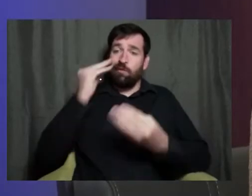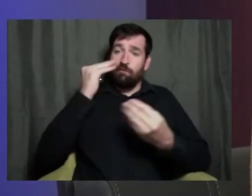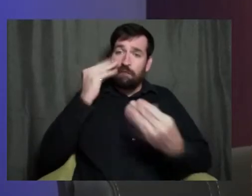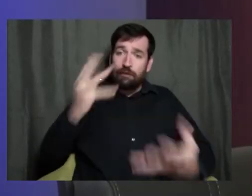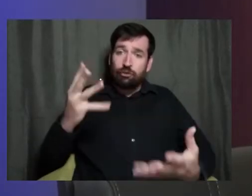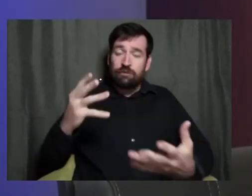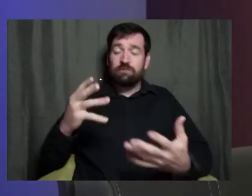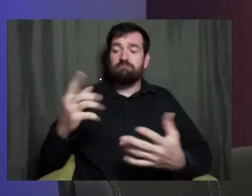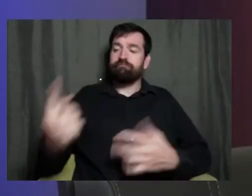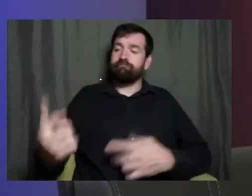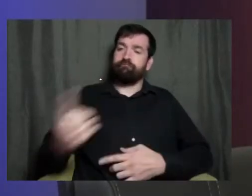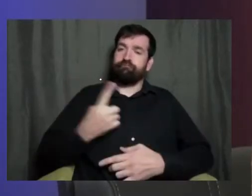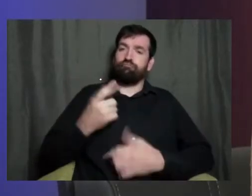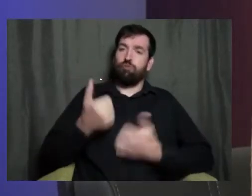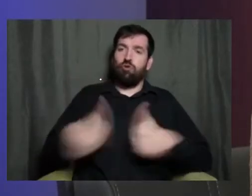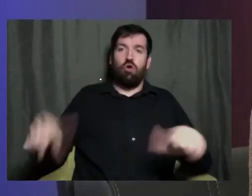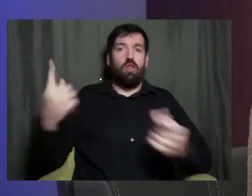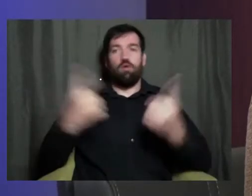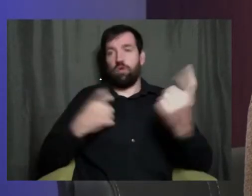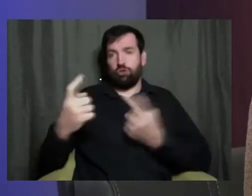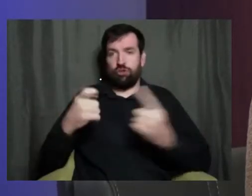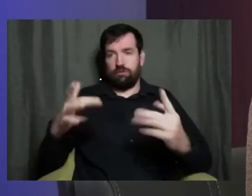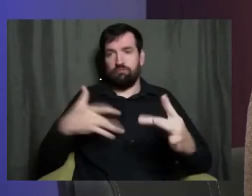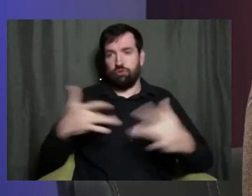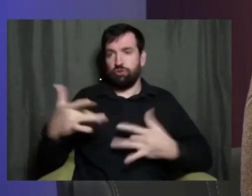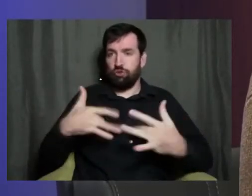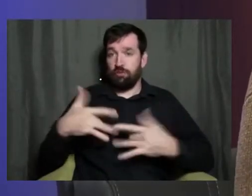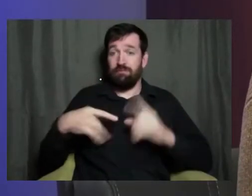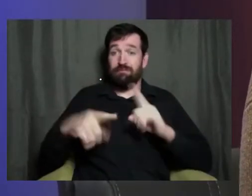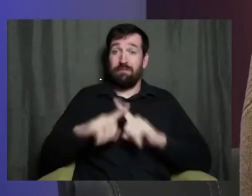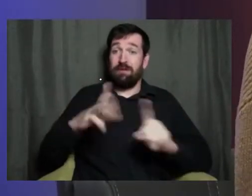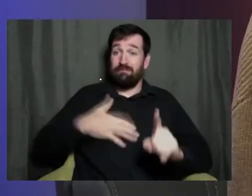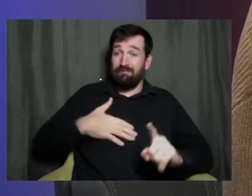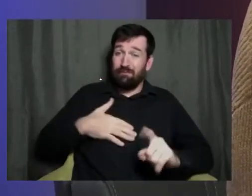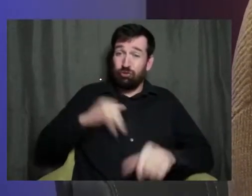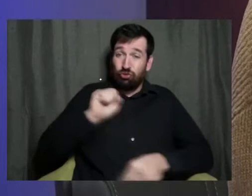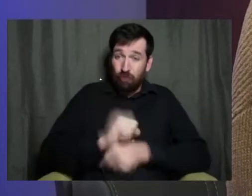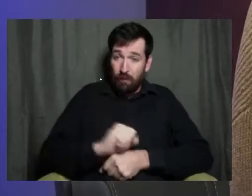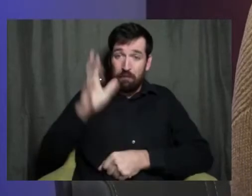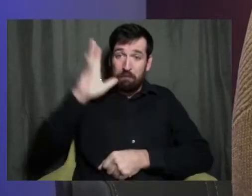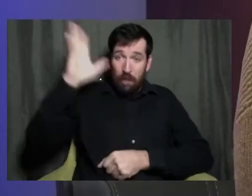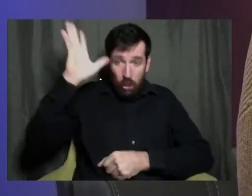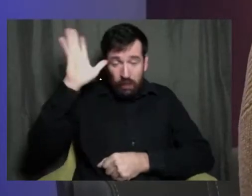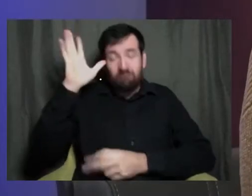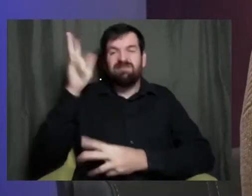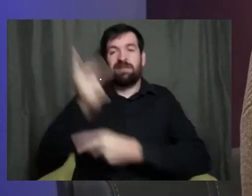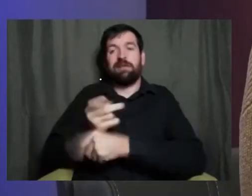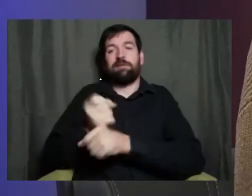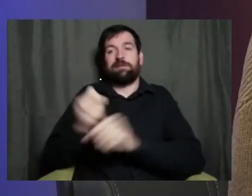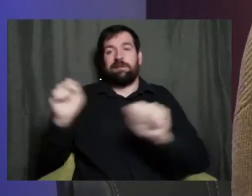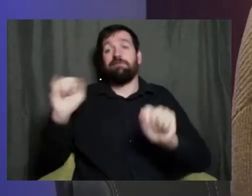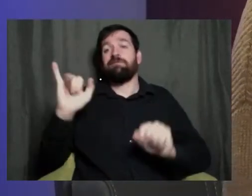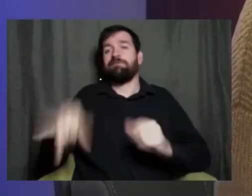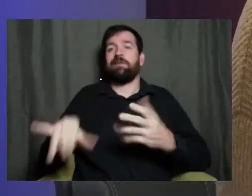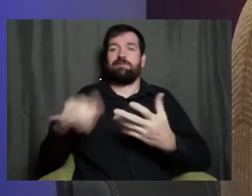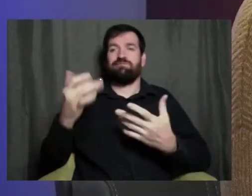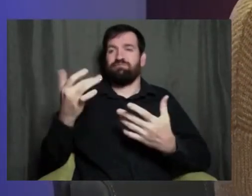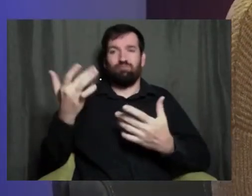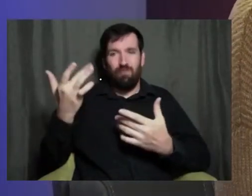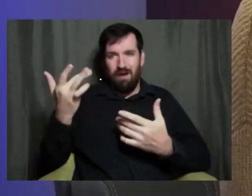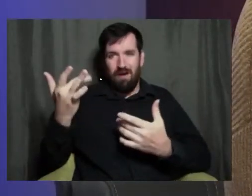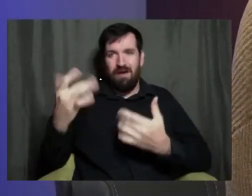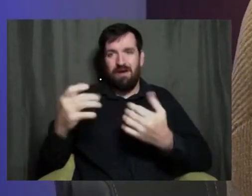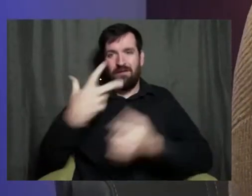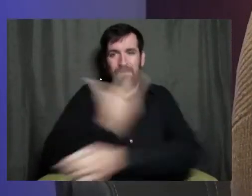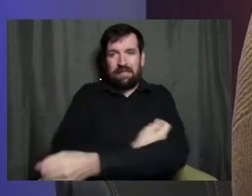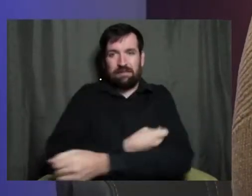to you with all those questions and concerns. But your ultimate job as a parent is to keep them safe, and that's what you're doing by having them get vaccinated, and to affirm that over and that you've